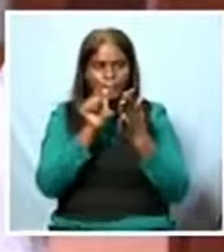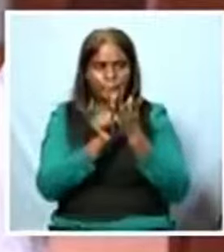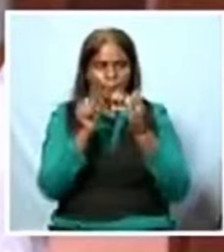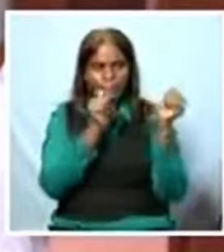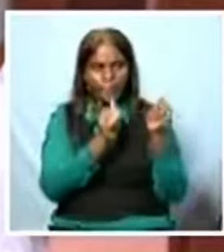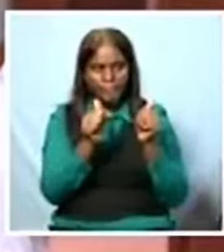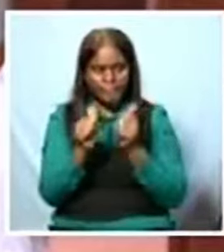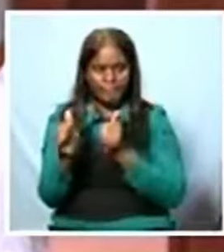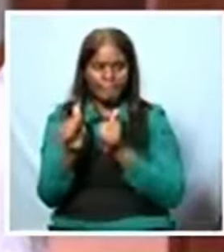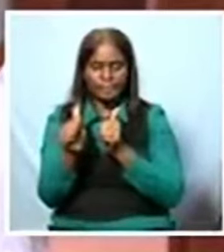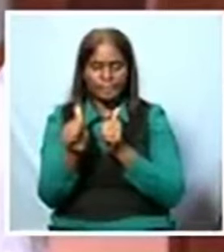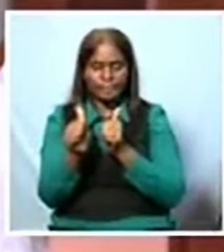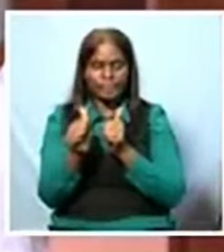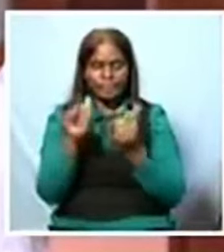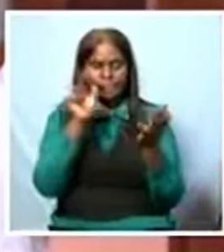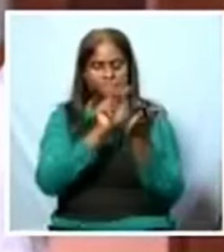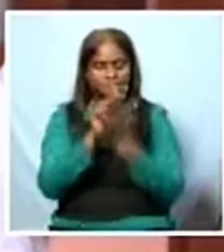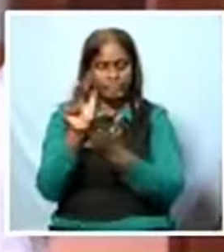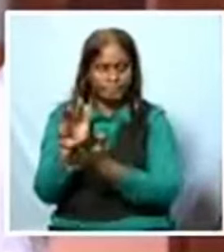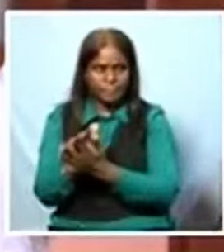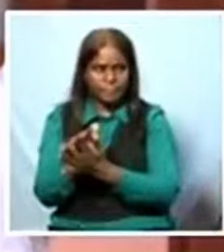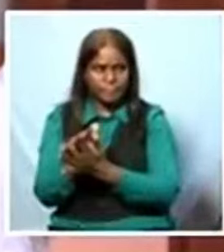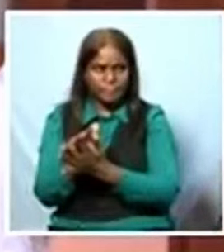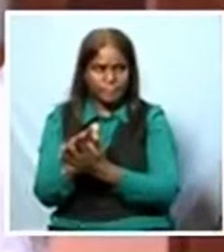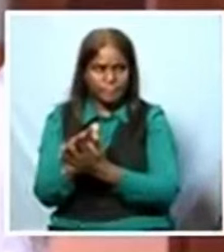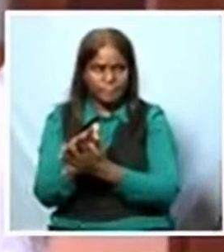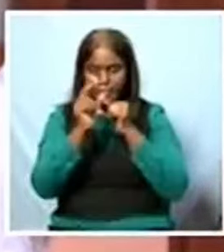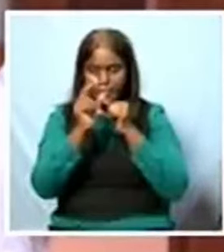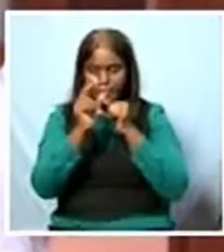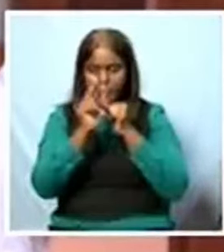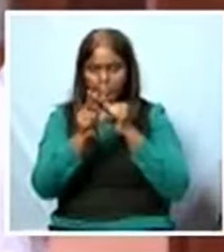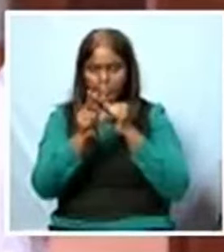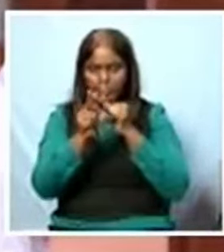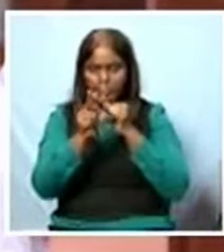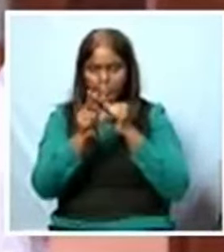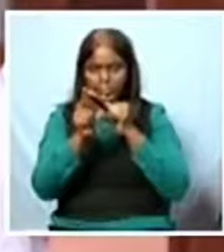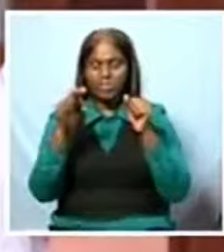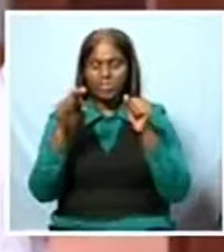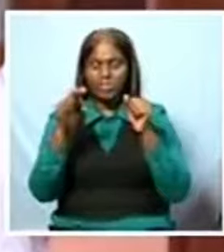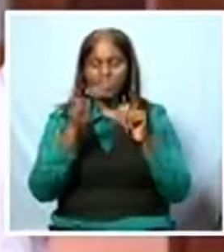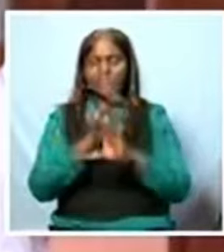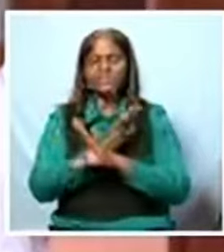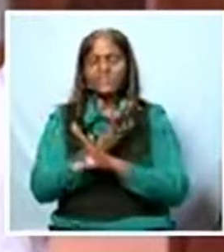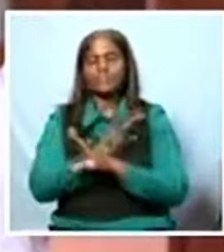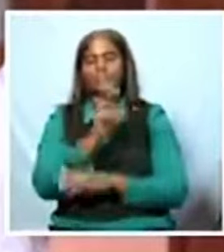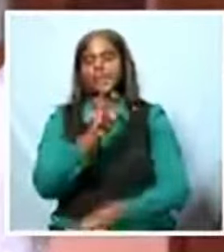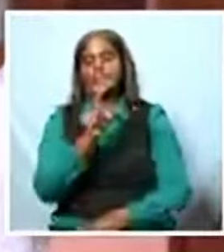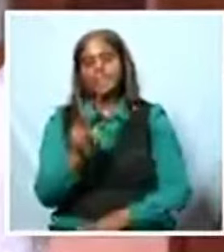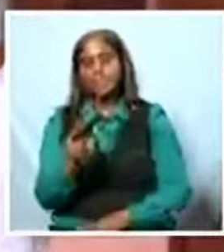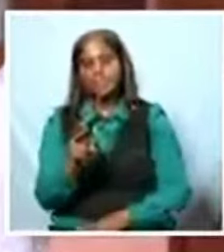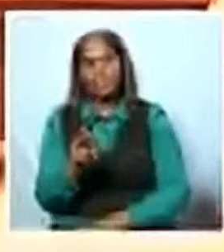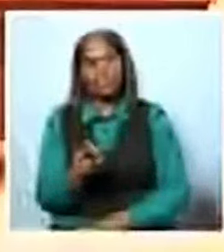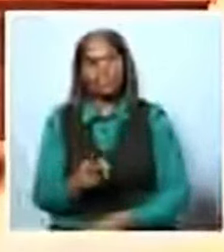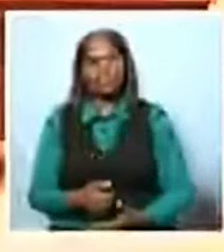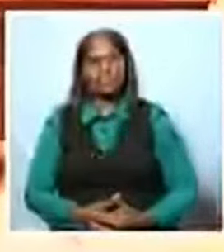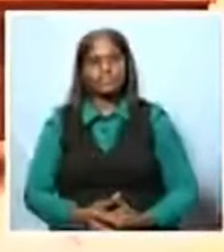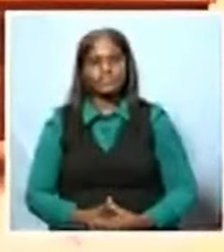action. Signed, Hakainde Hichilema, President of the Republic of Zambia.